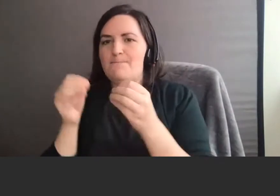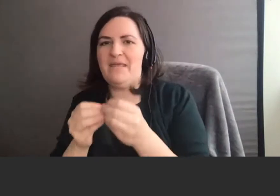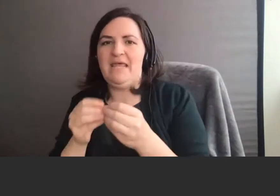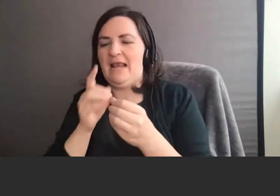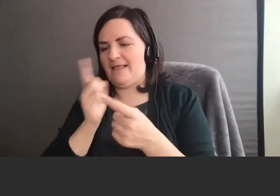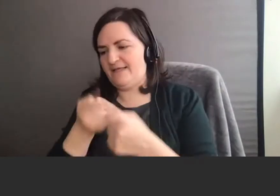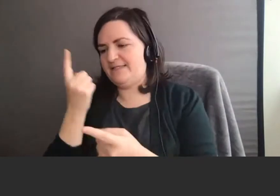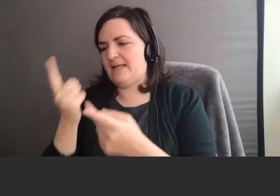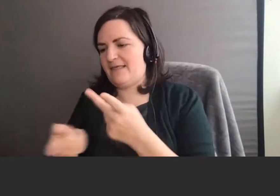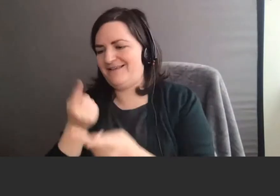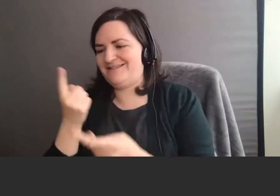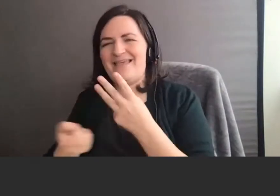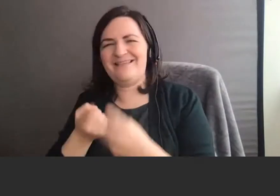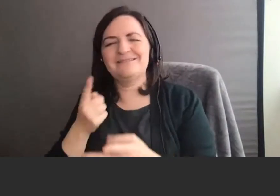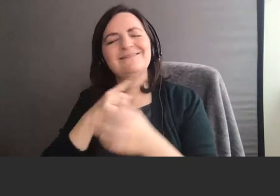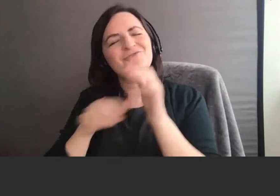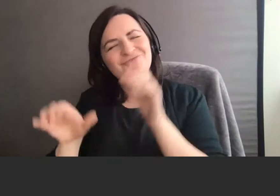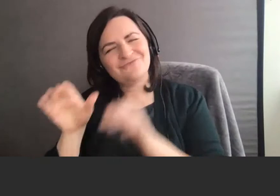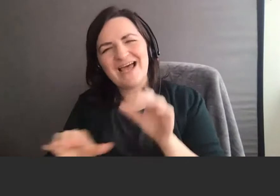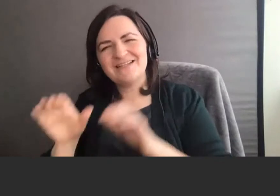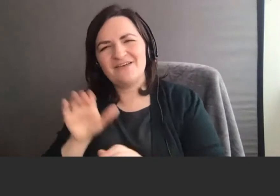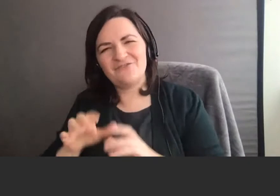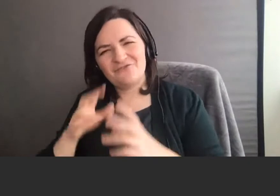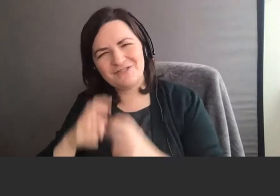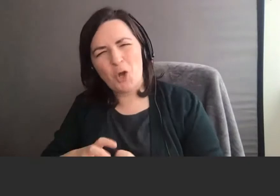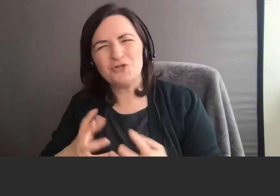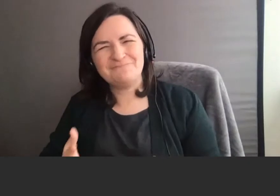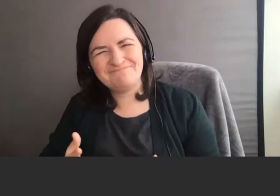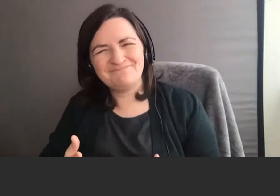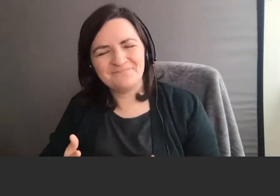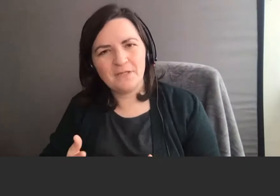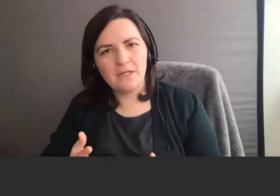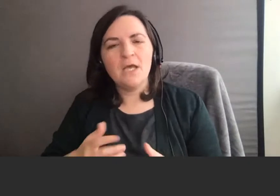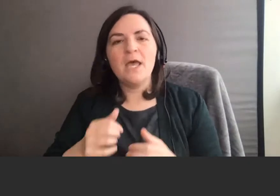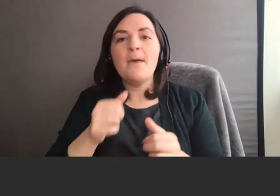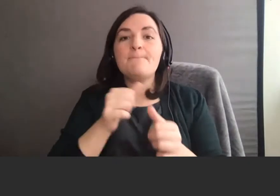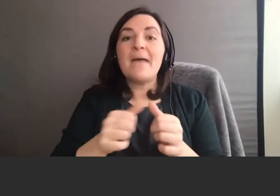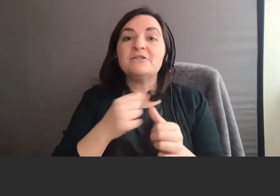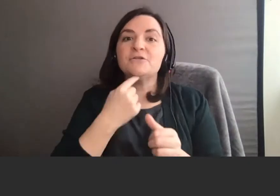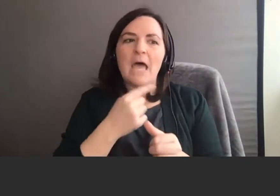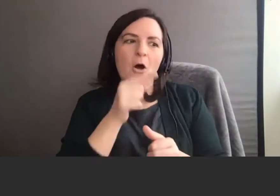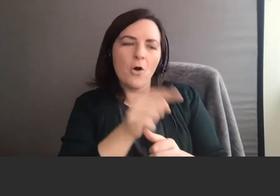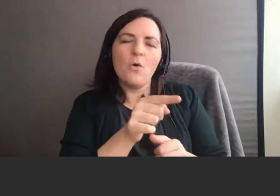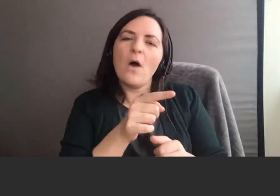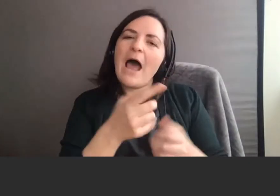learning? And Asier, you might want to also consider whether